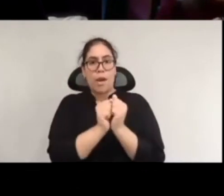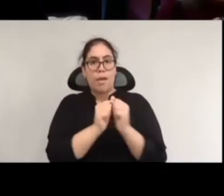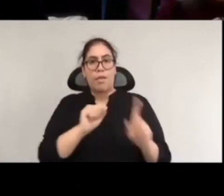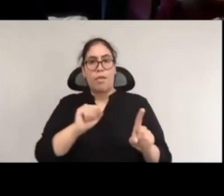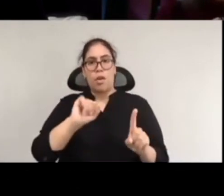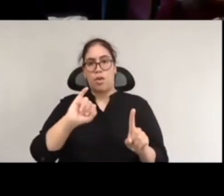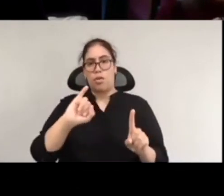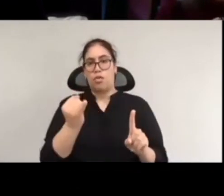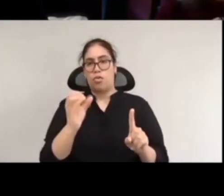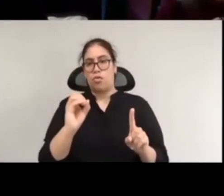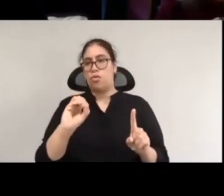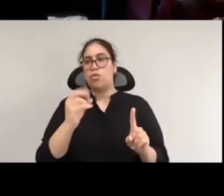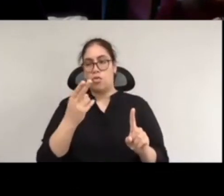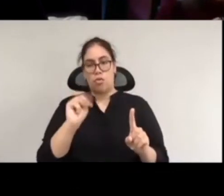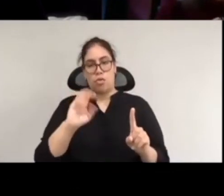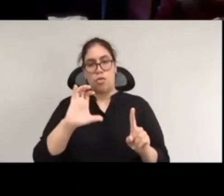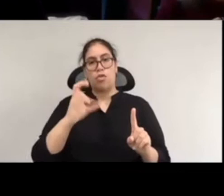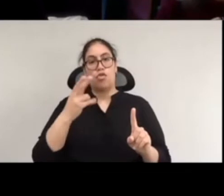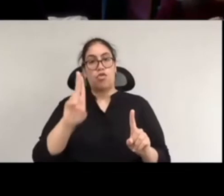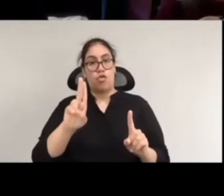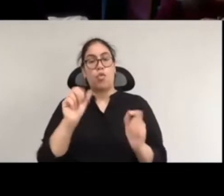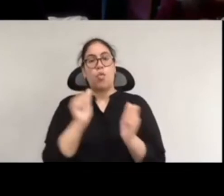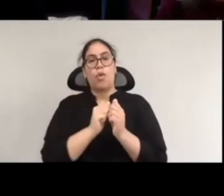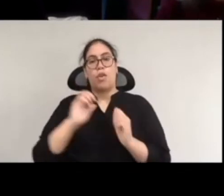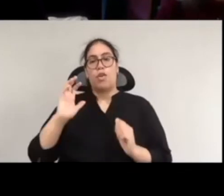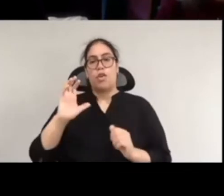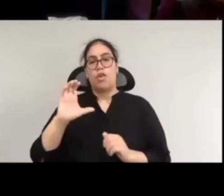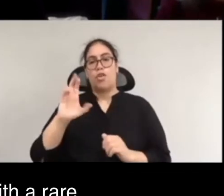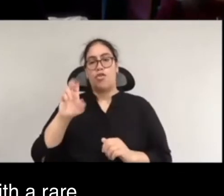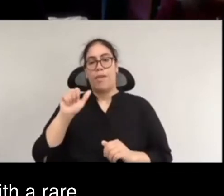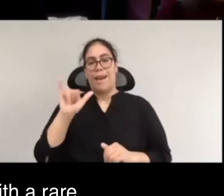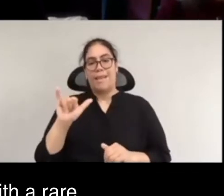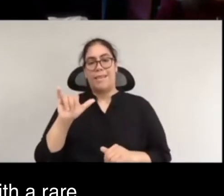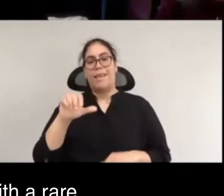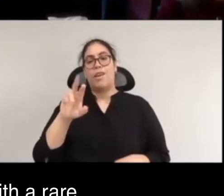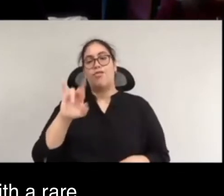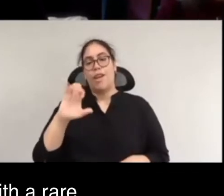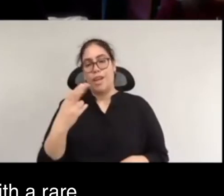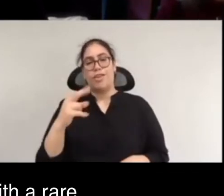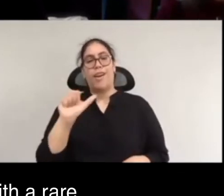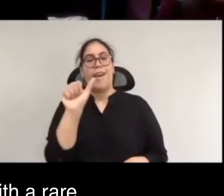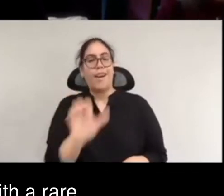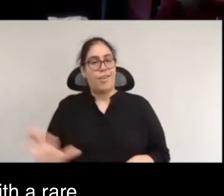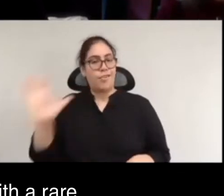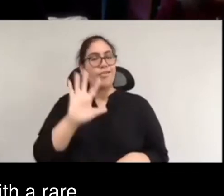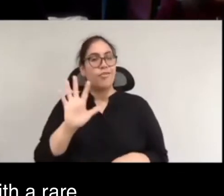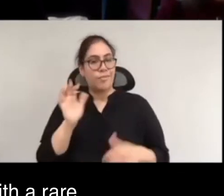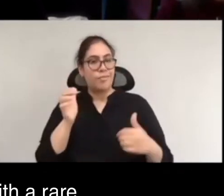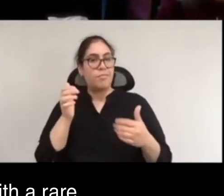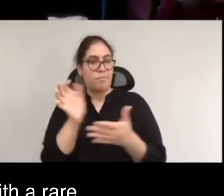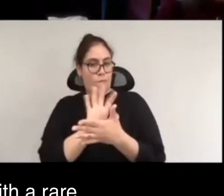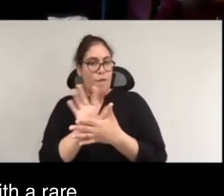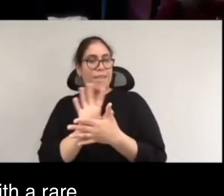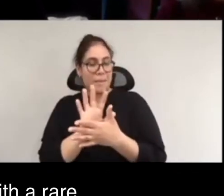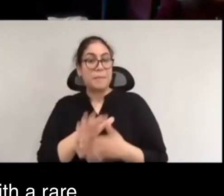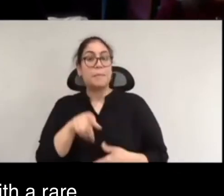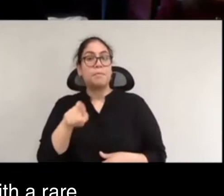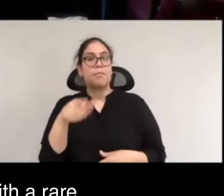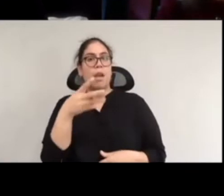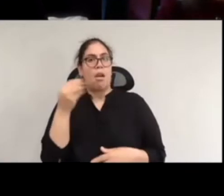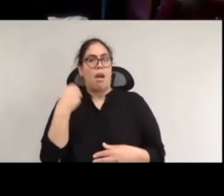I never knew about audio description. And as Michelle said, I was born with a rare bone disease, a